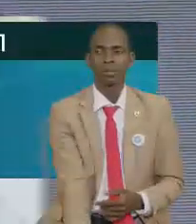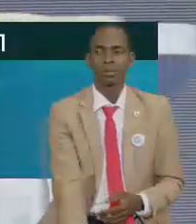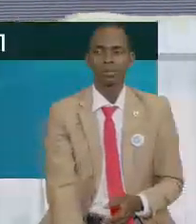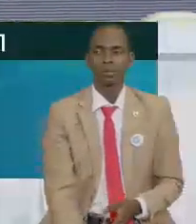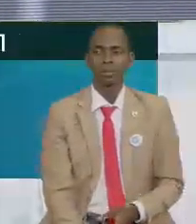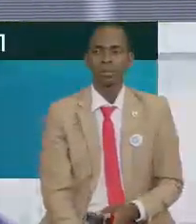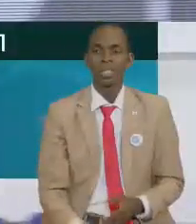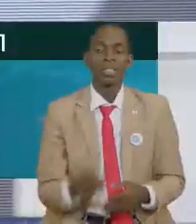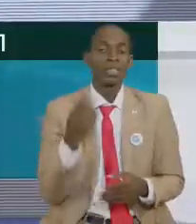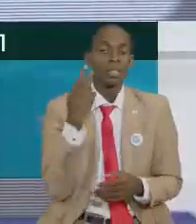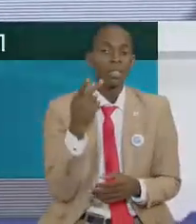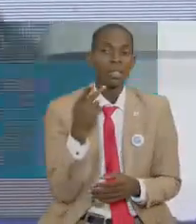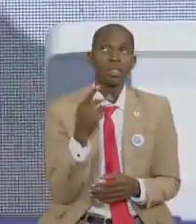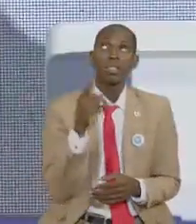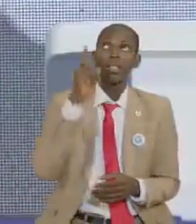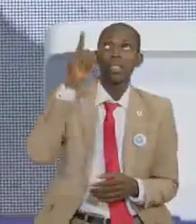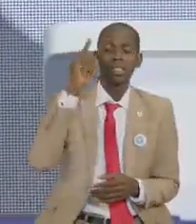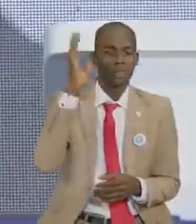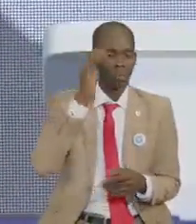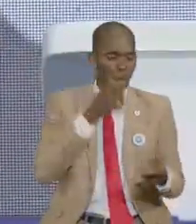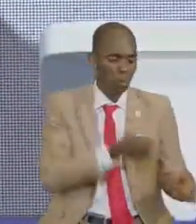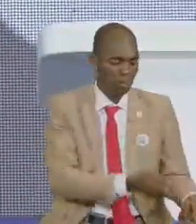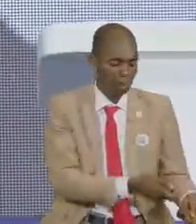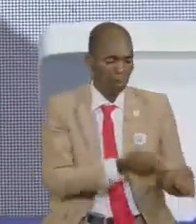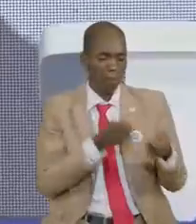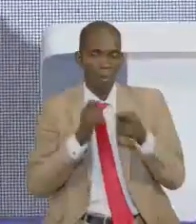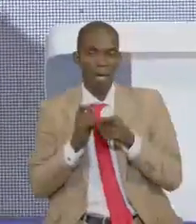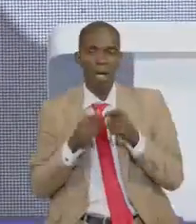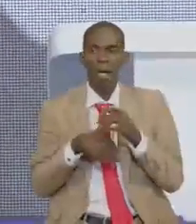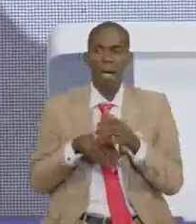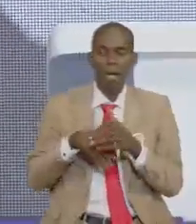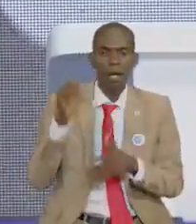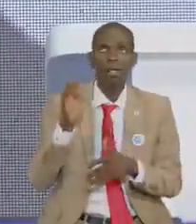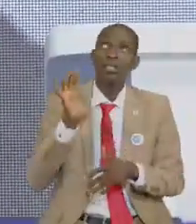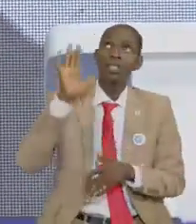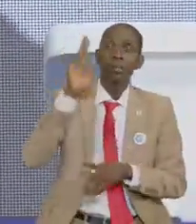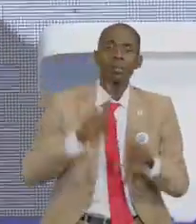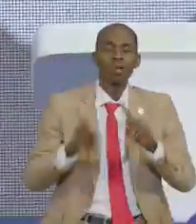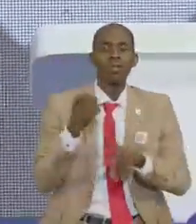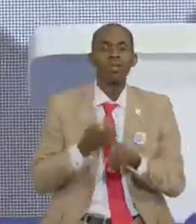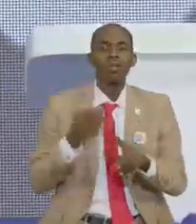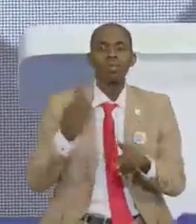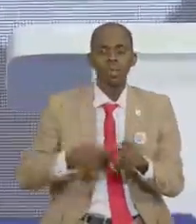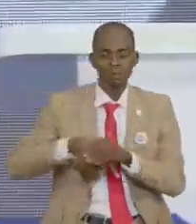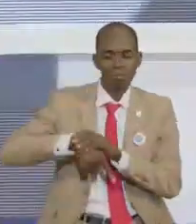He will pull out his people from the well of sin.